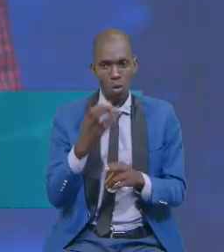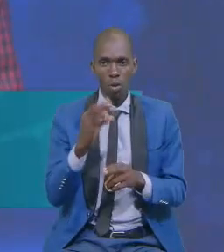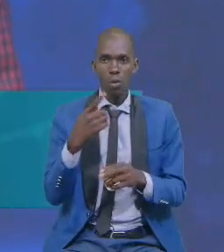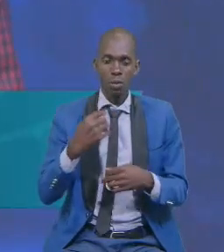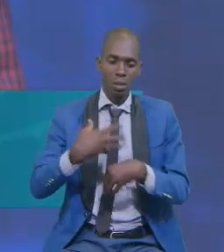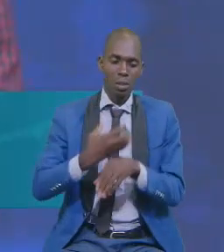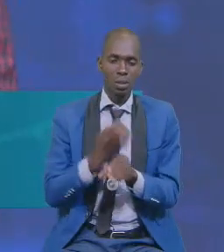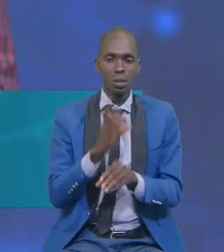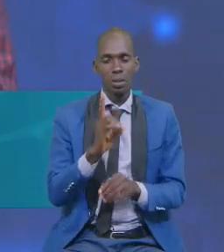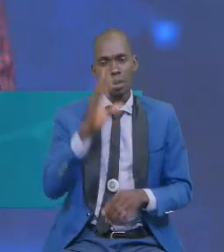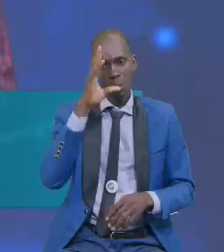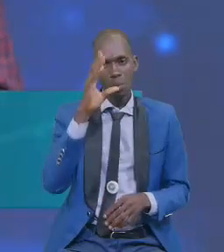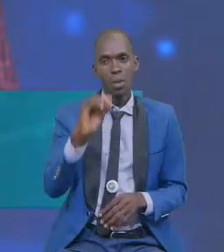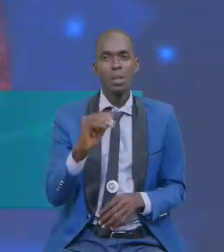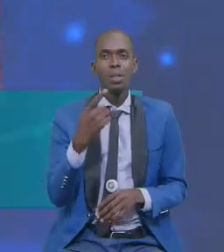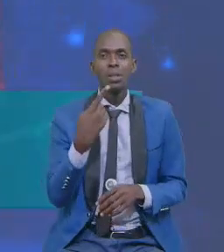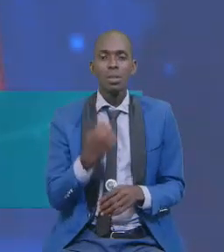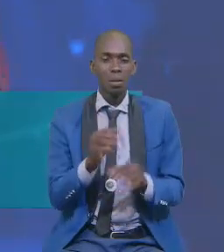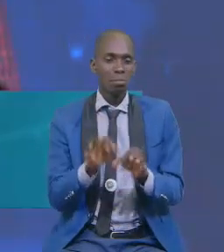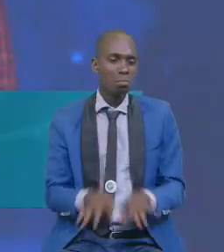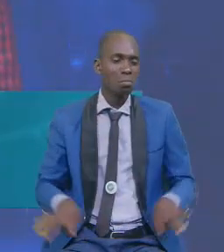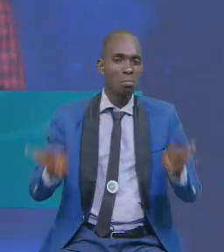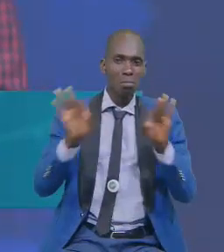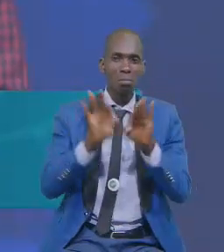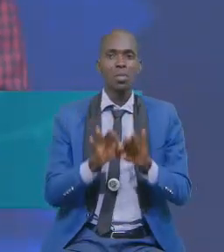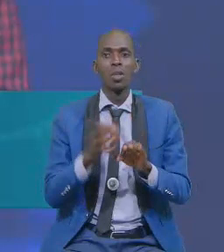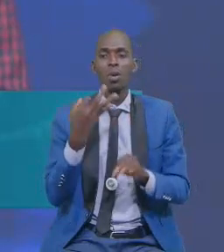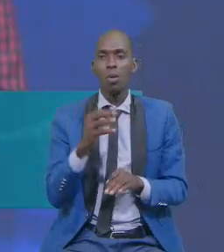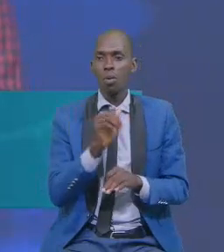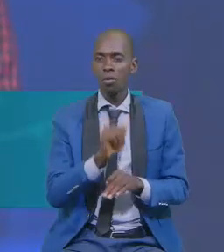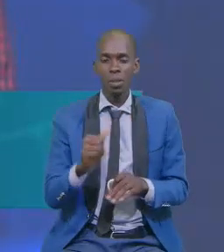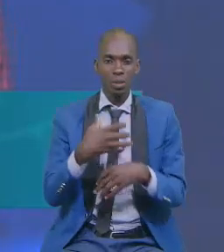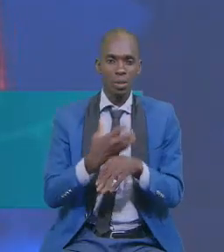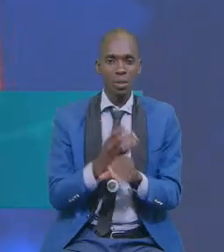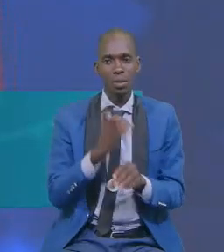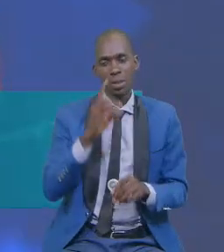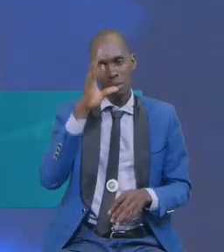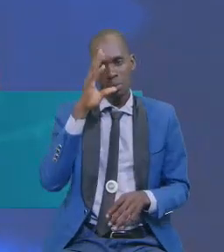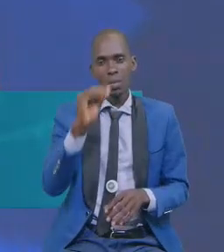man, the value, the virtue of the created man.